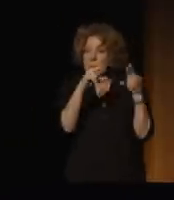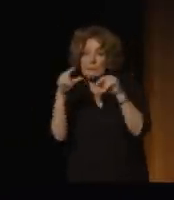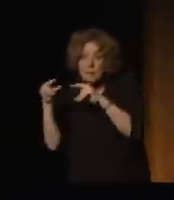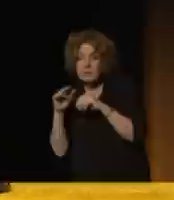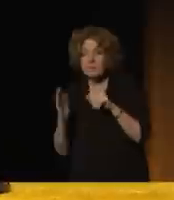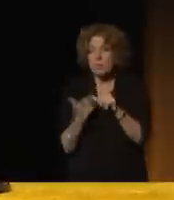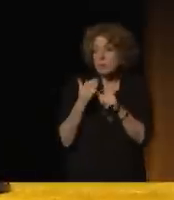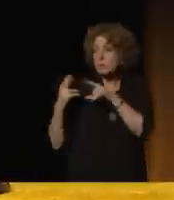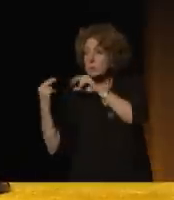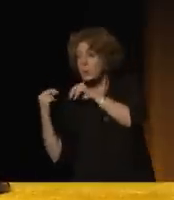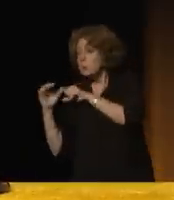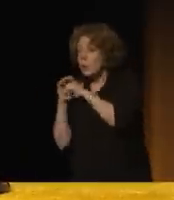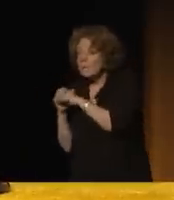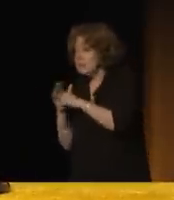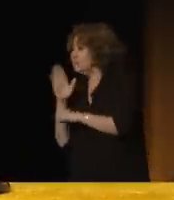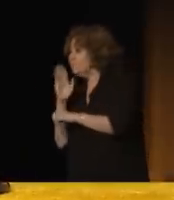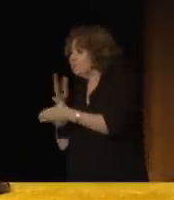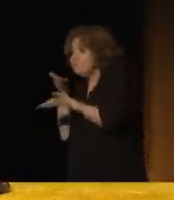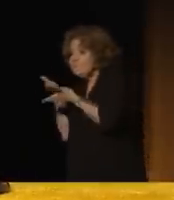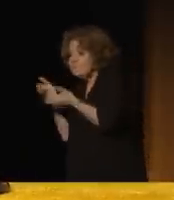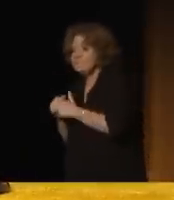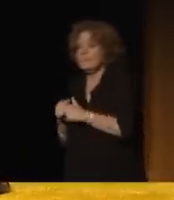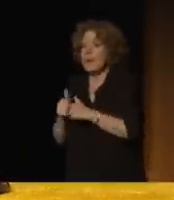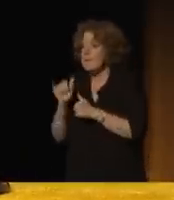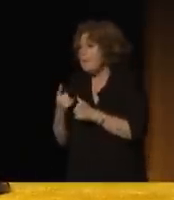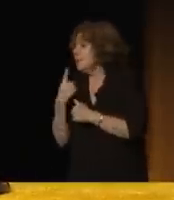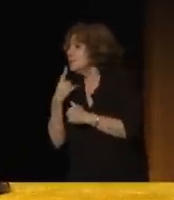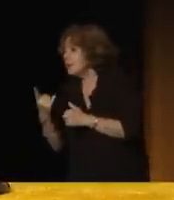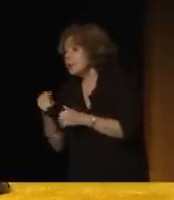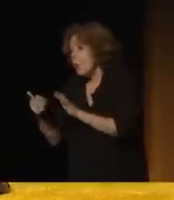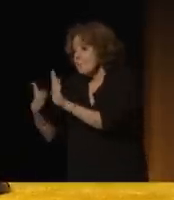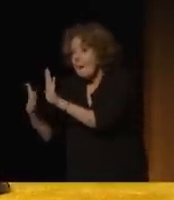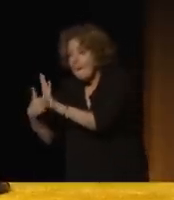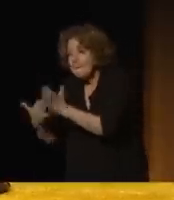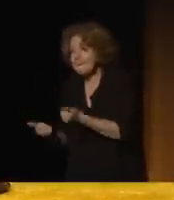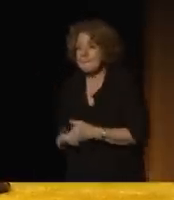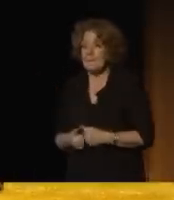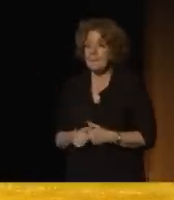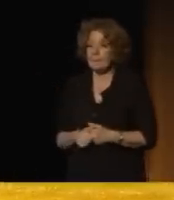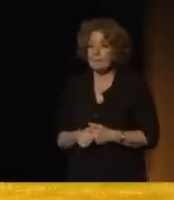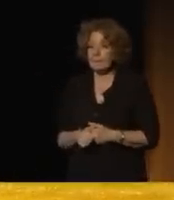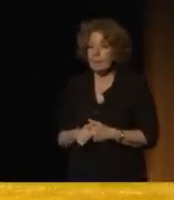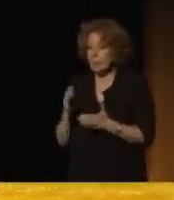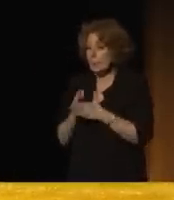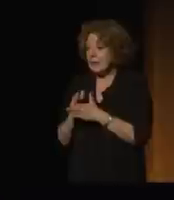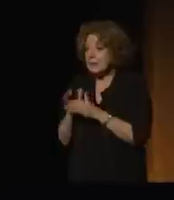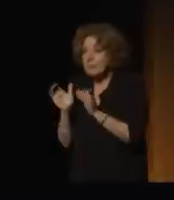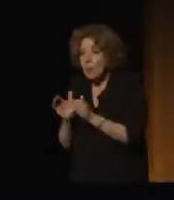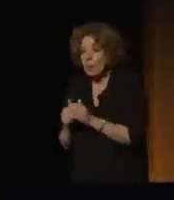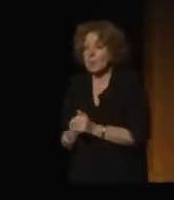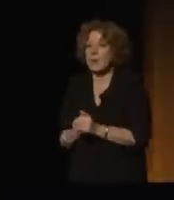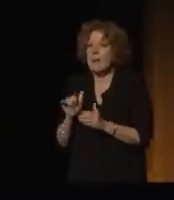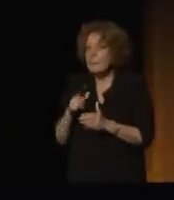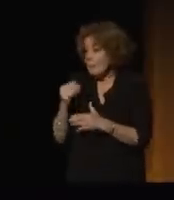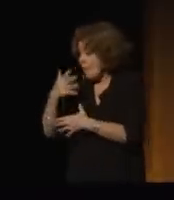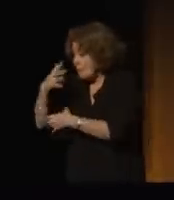to your friend in confidence, or possibly, you know, maybe you tell your mom or whatever, that they were so small and maybe someone would